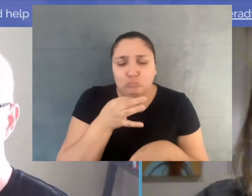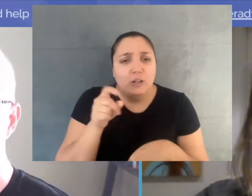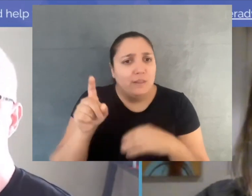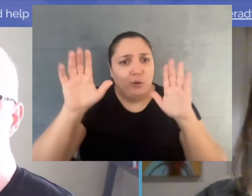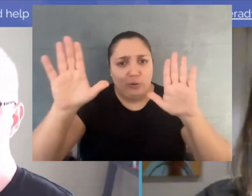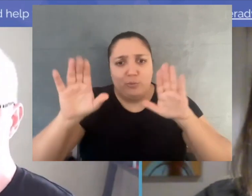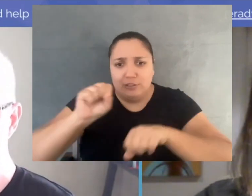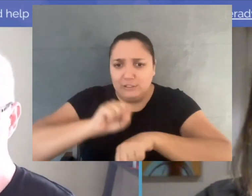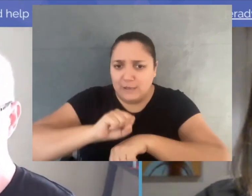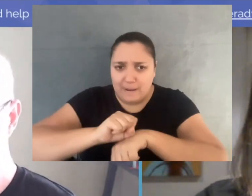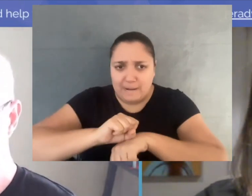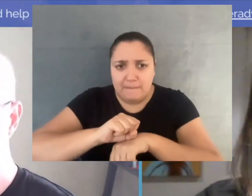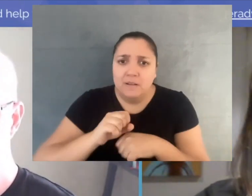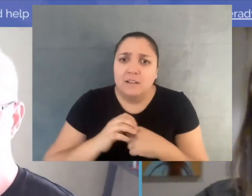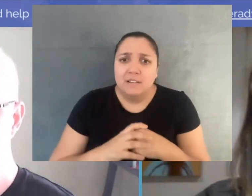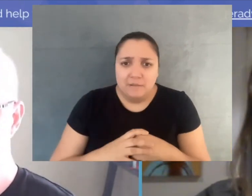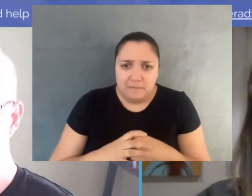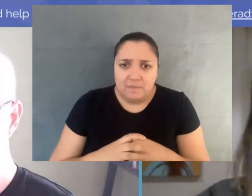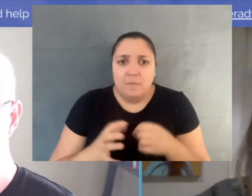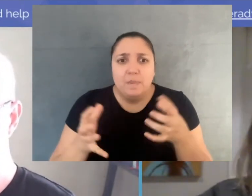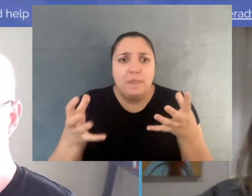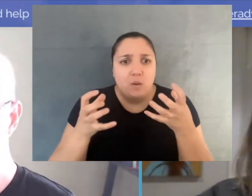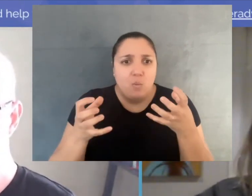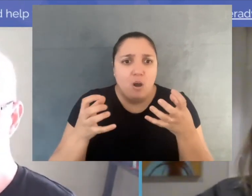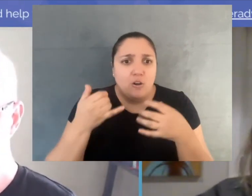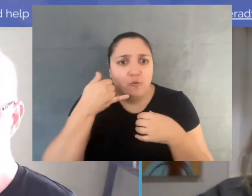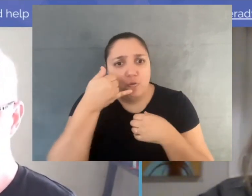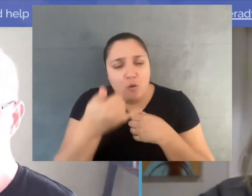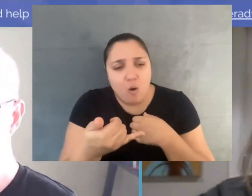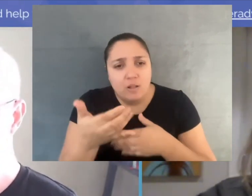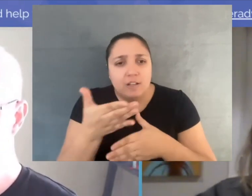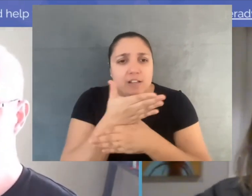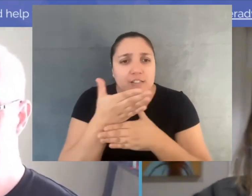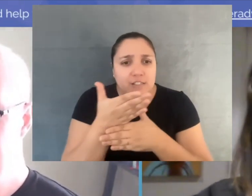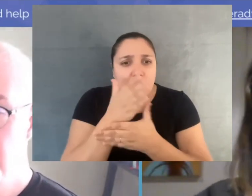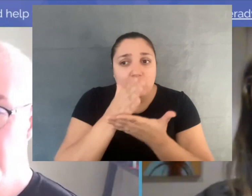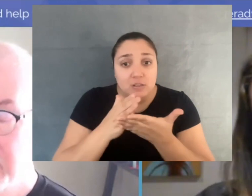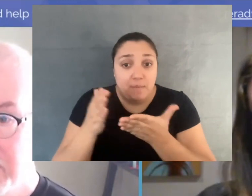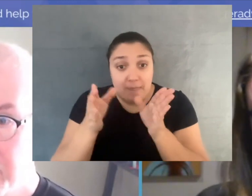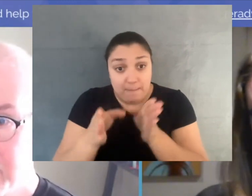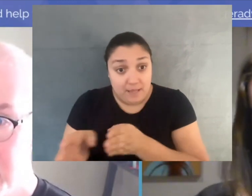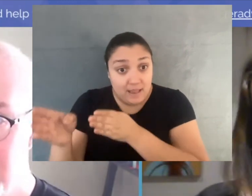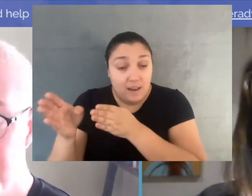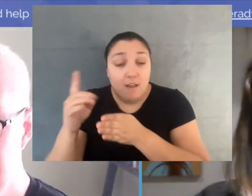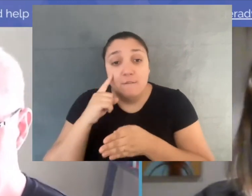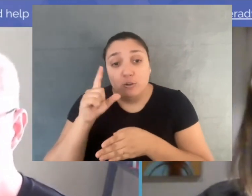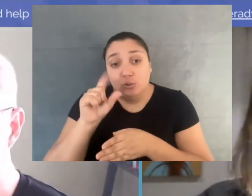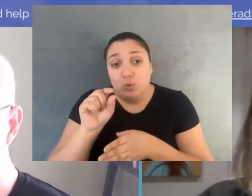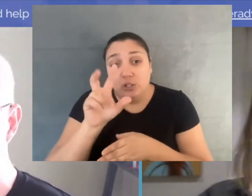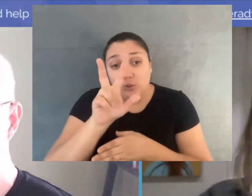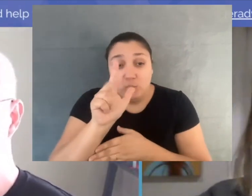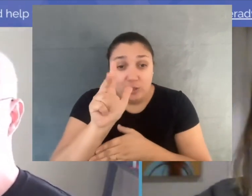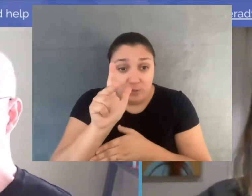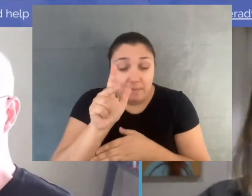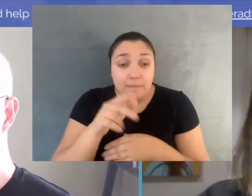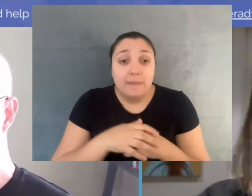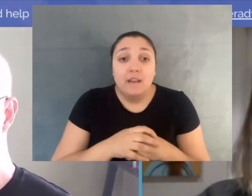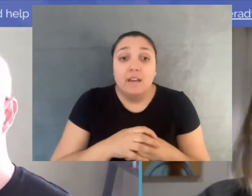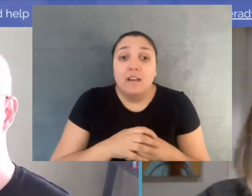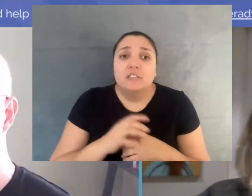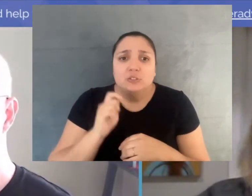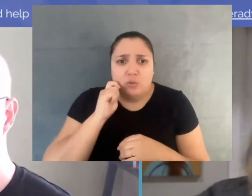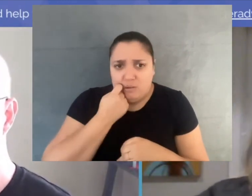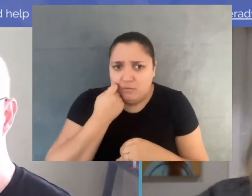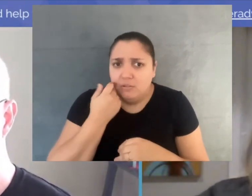last week. They are pros, and they're doing a great job. They want to be able to come on the show and share some of the things that they're